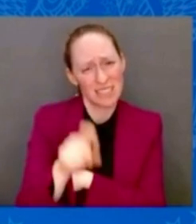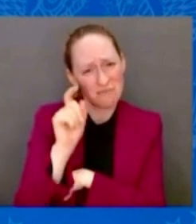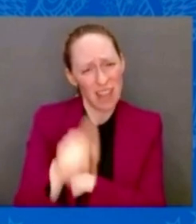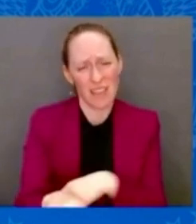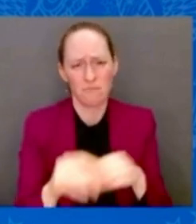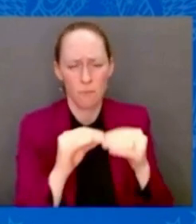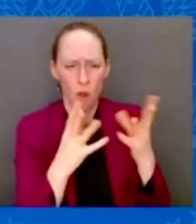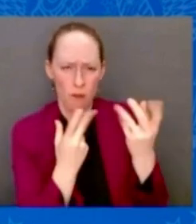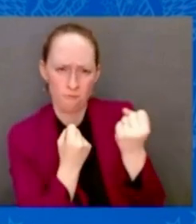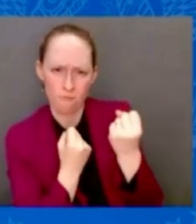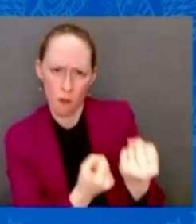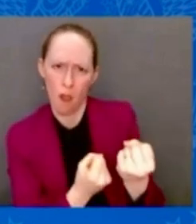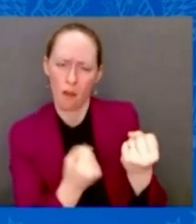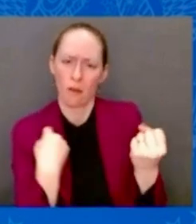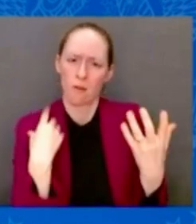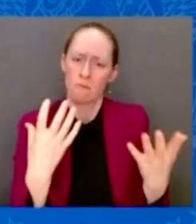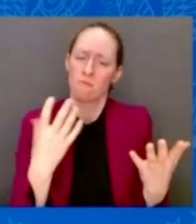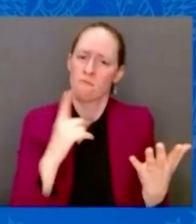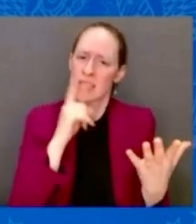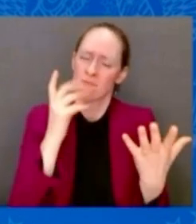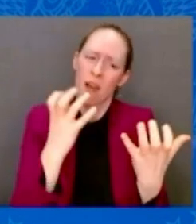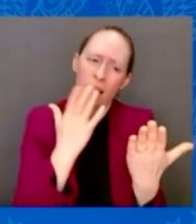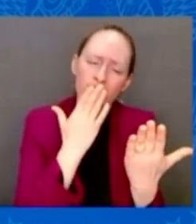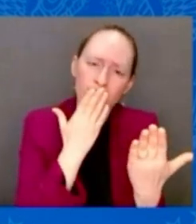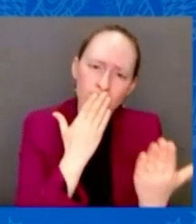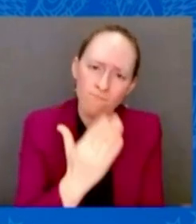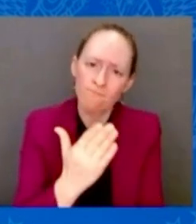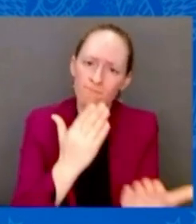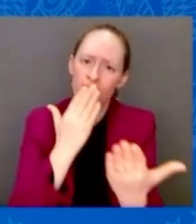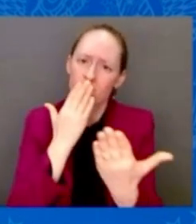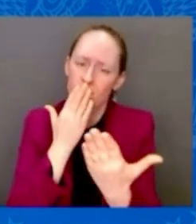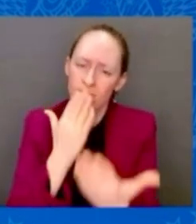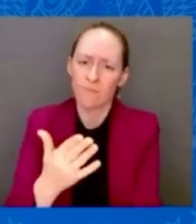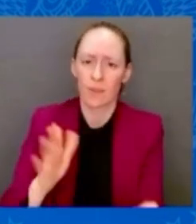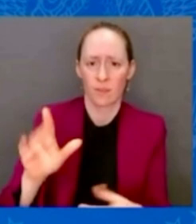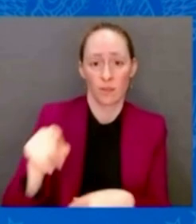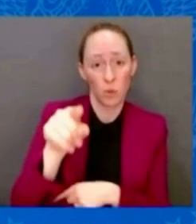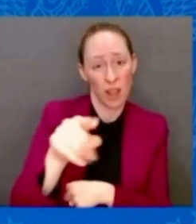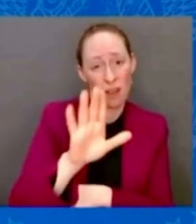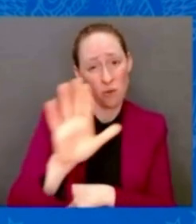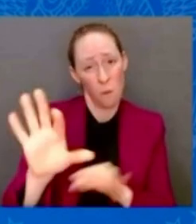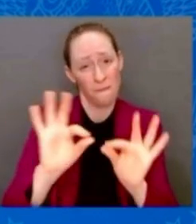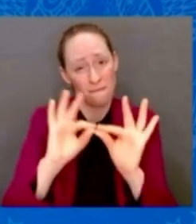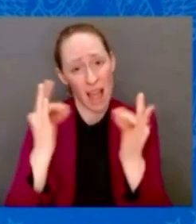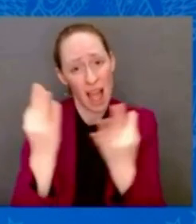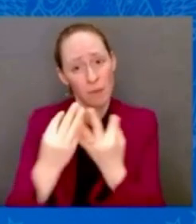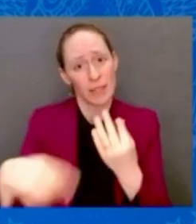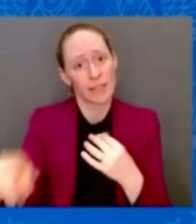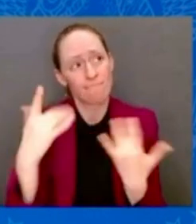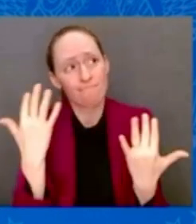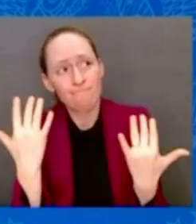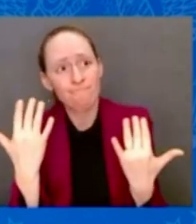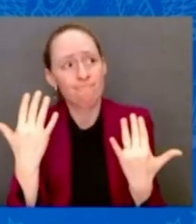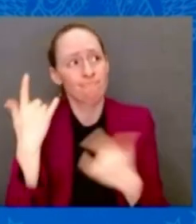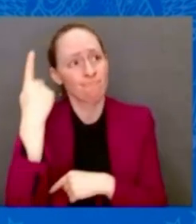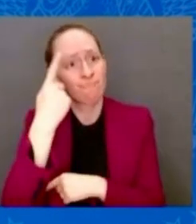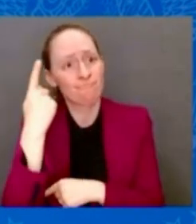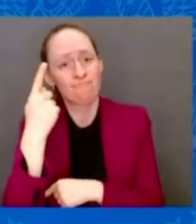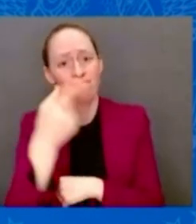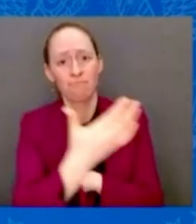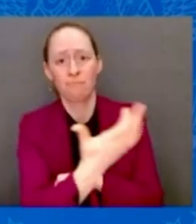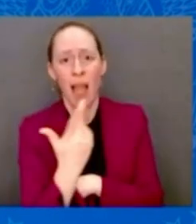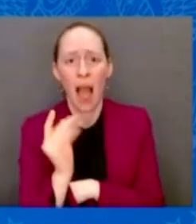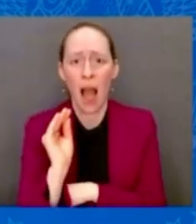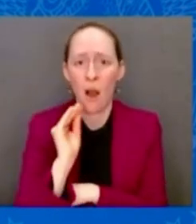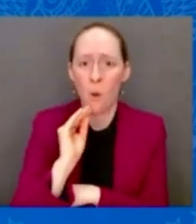safe. Much of what we're doing is about your right to be treated fairly, with dignity and with respect. Part